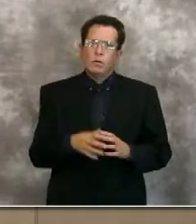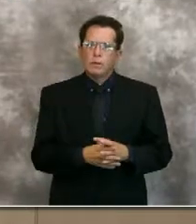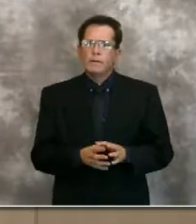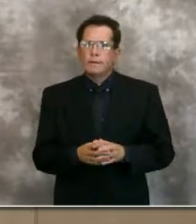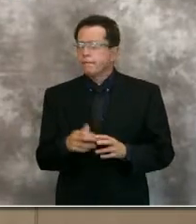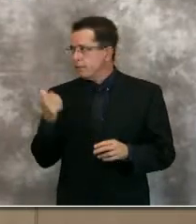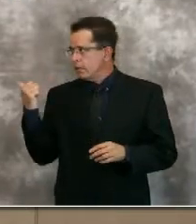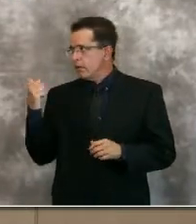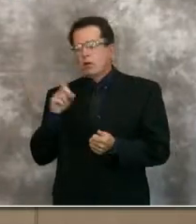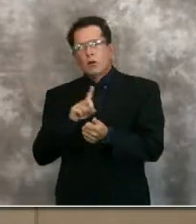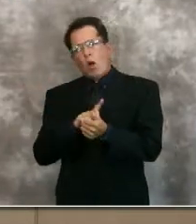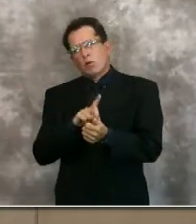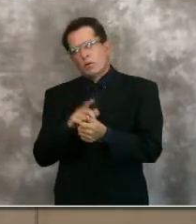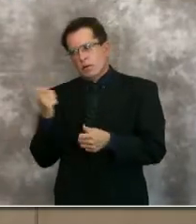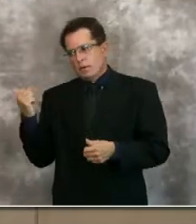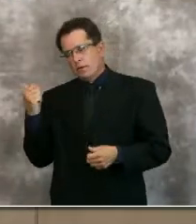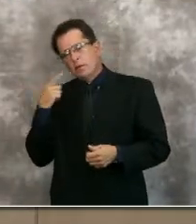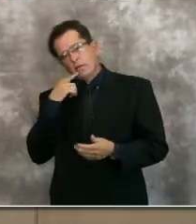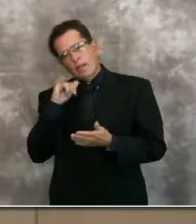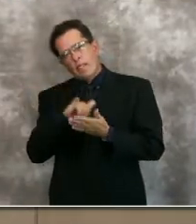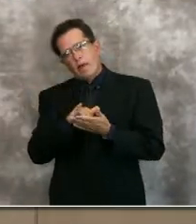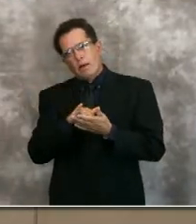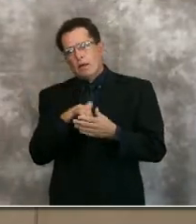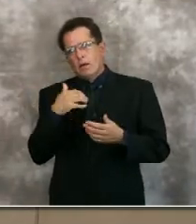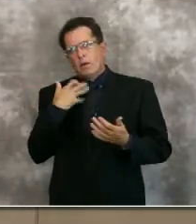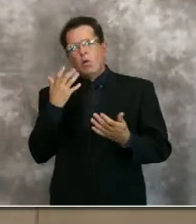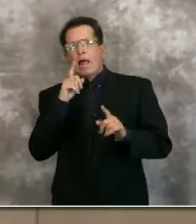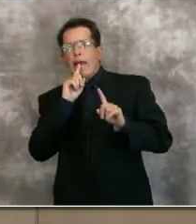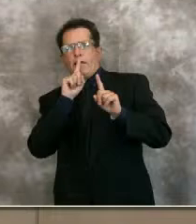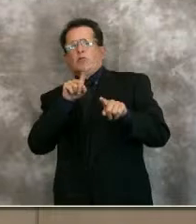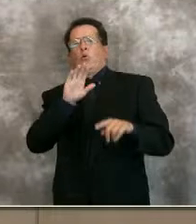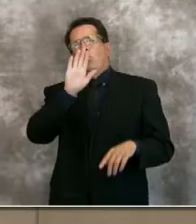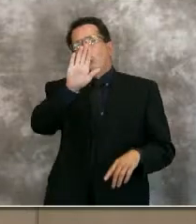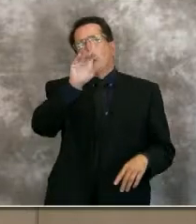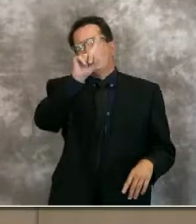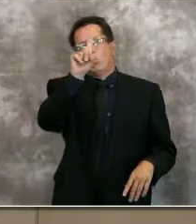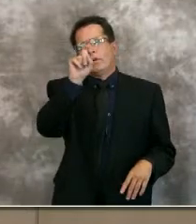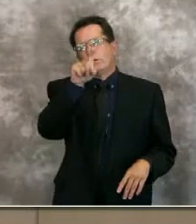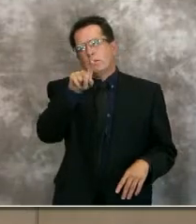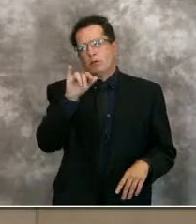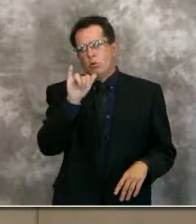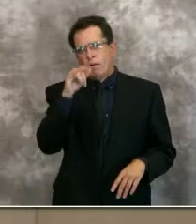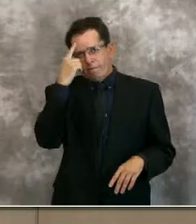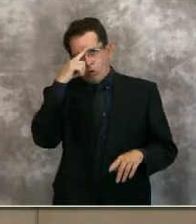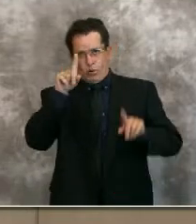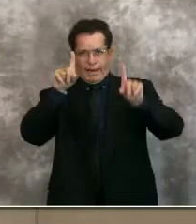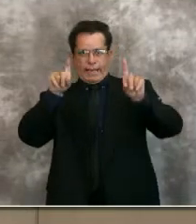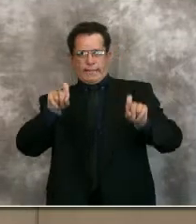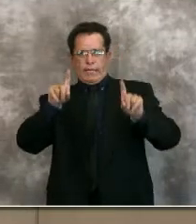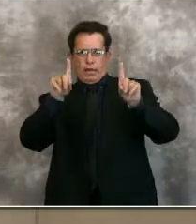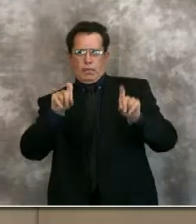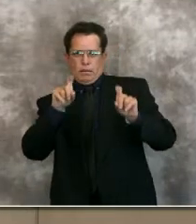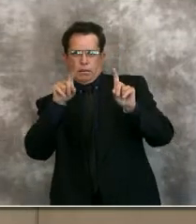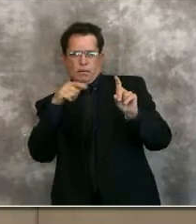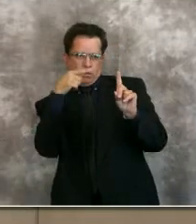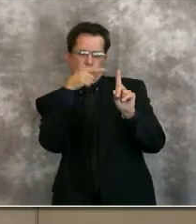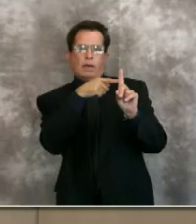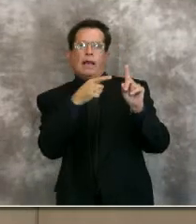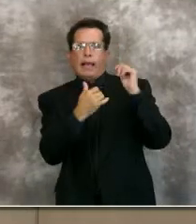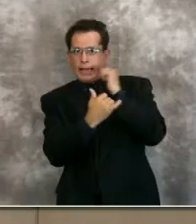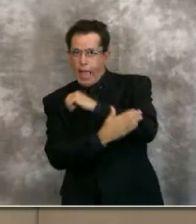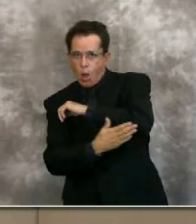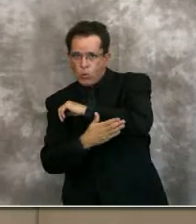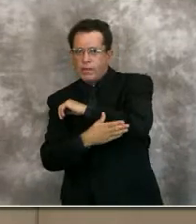I'd like to come back to that first question about capacity. I'm not sure if I addressed that adequately. So the testing done by both the county, the